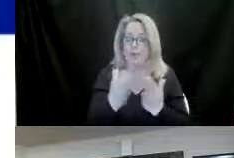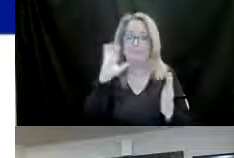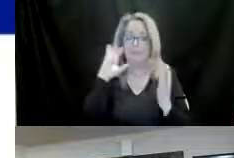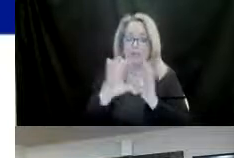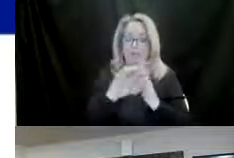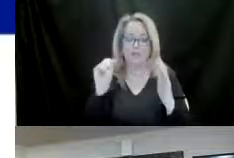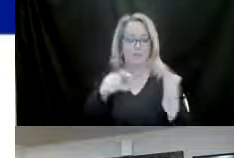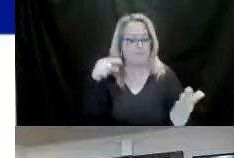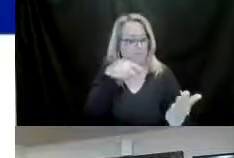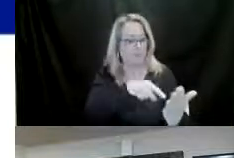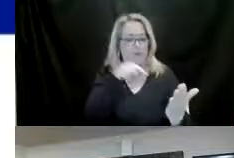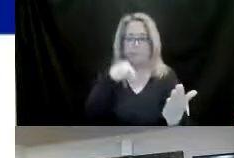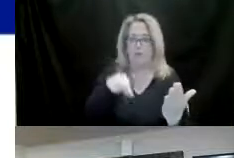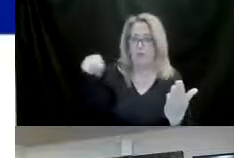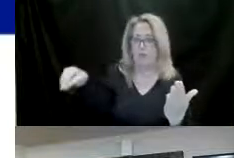them.